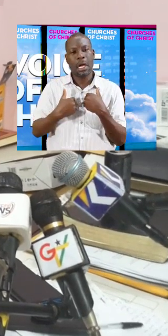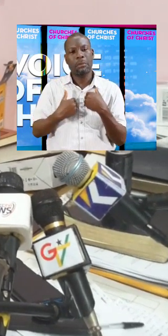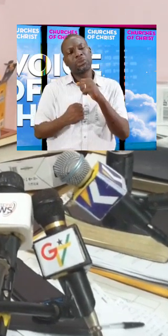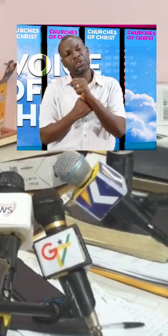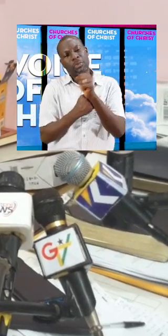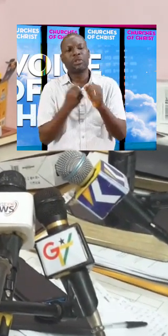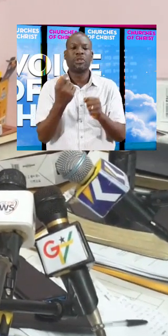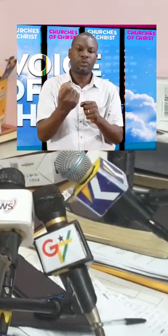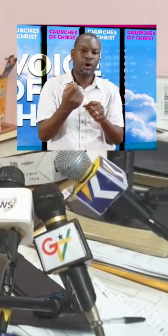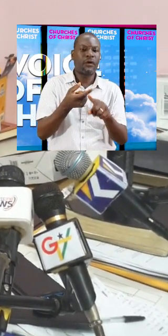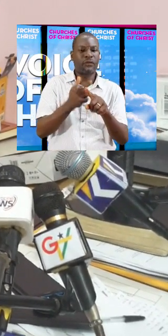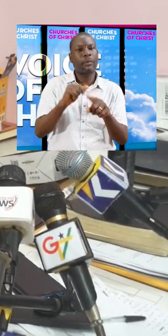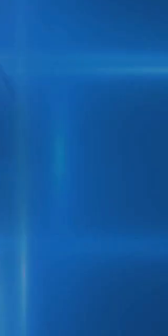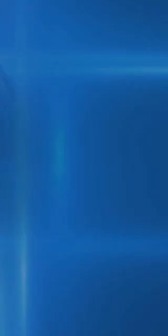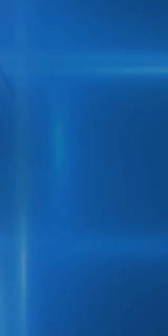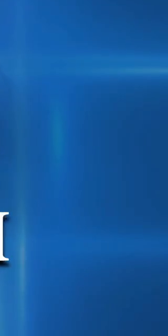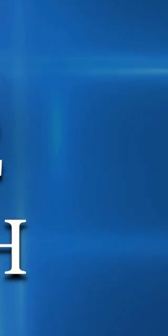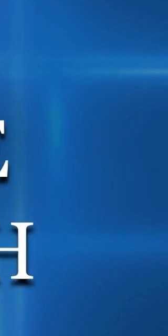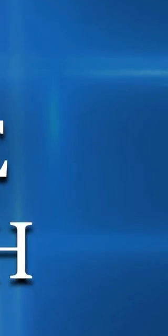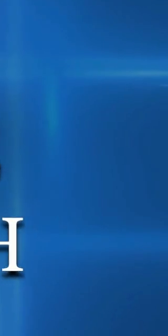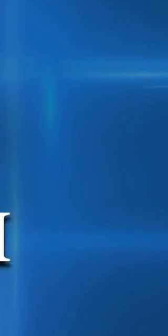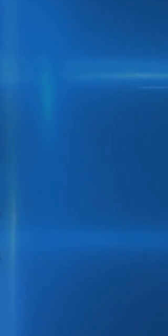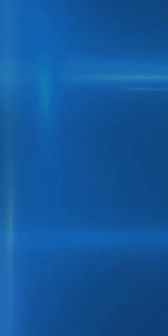Kakra, a dear free assurance.